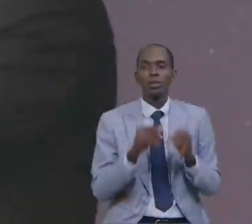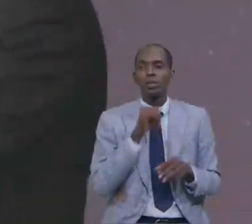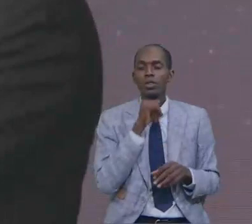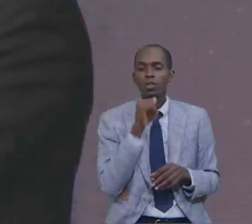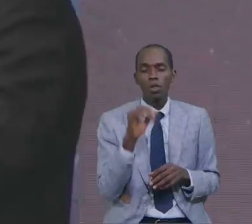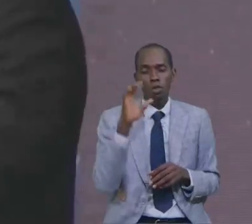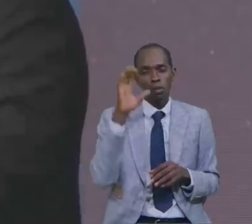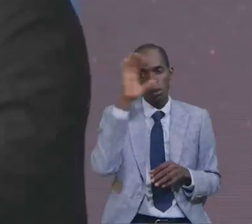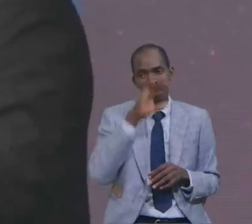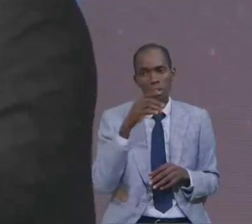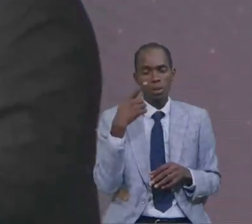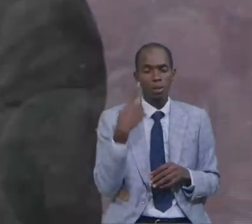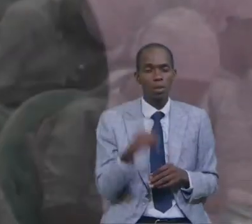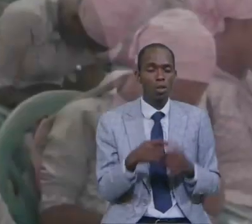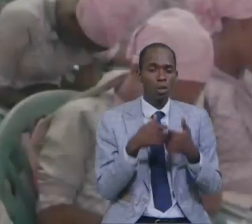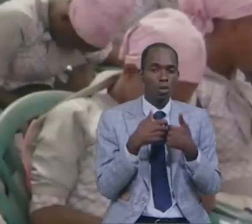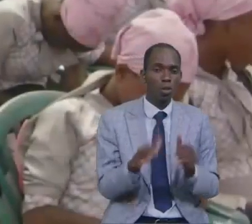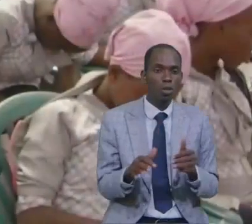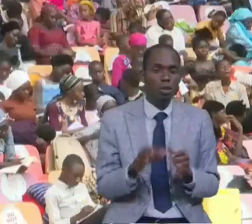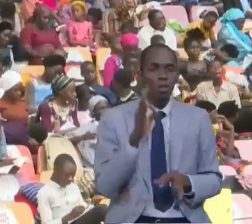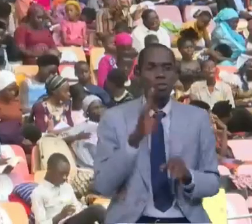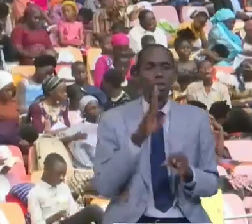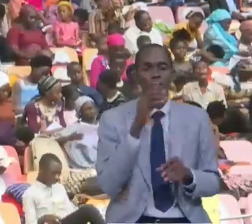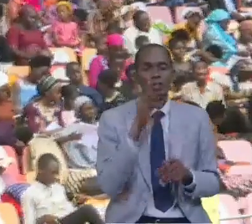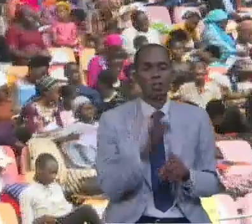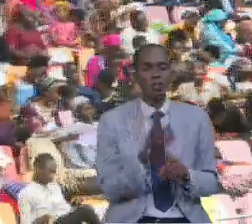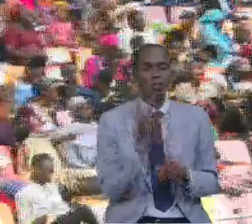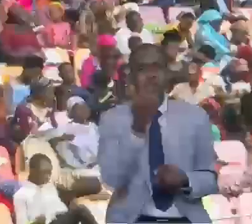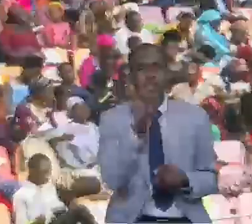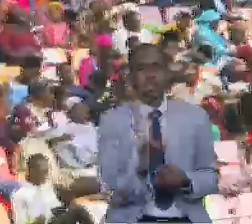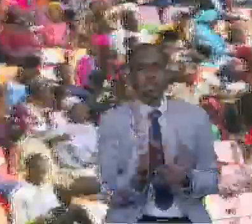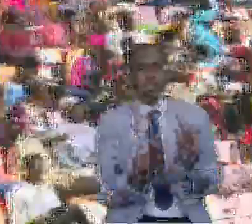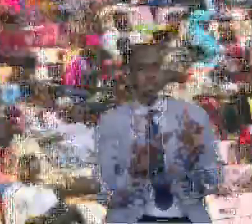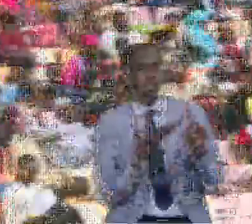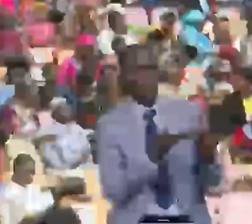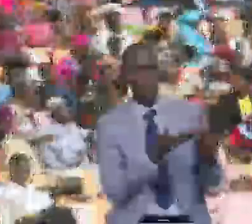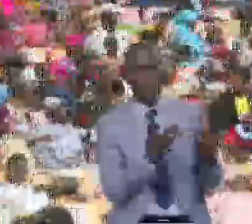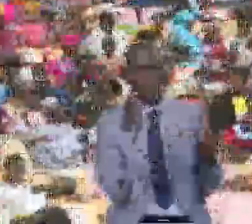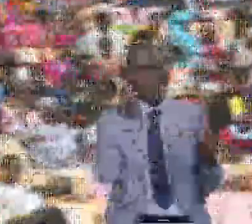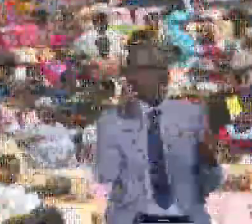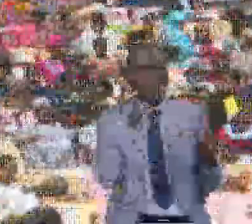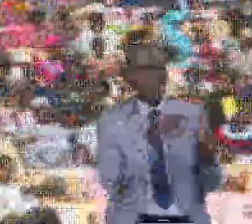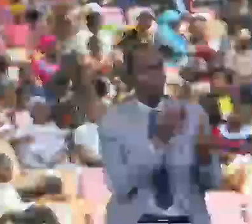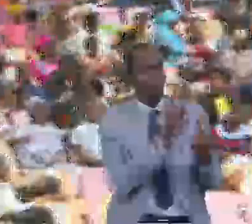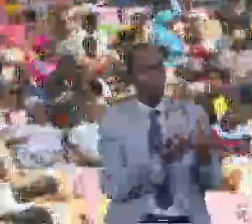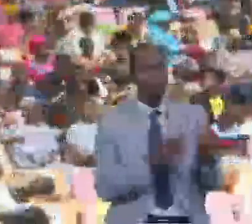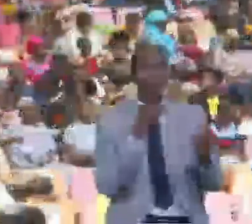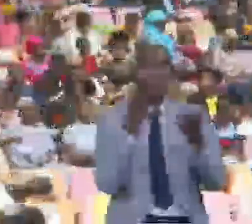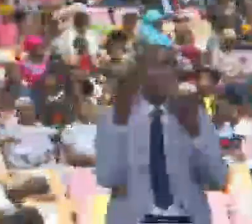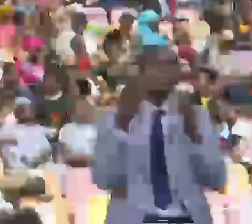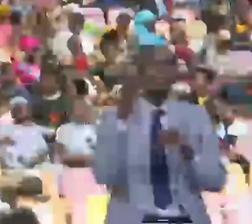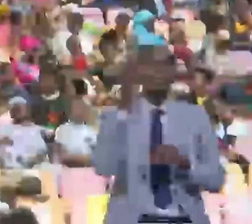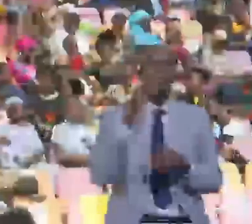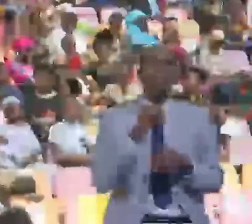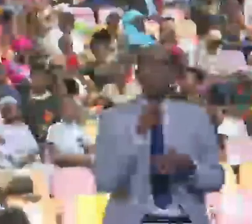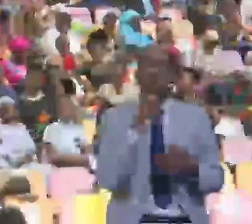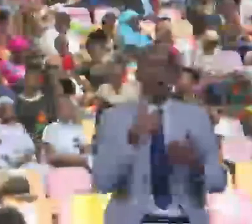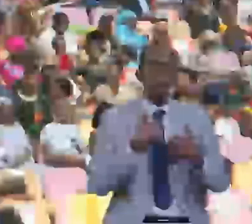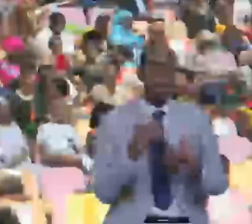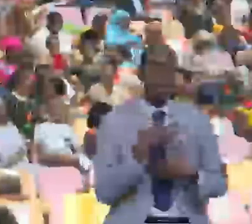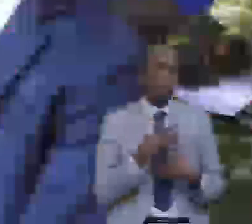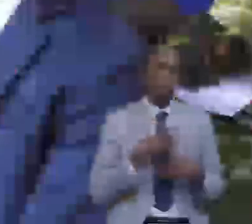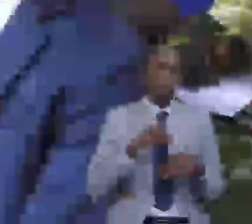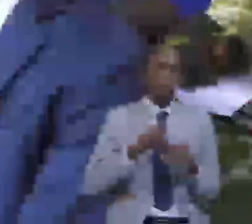even interested about people who are getting saved. You are not interested in counseling those who are getting saved. You are not interested